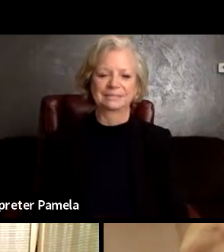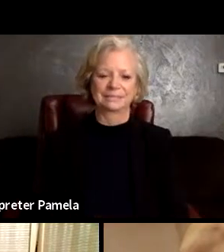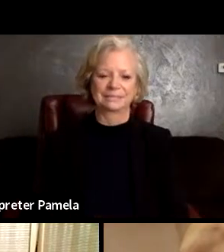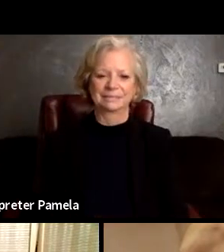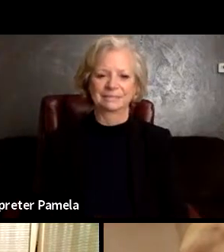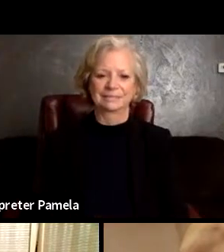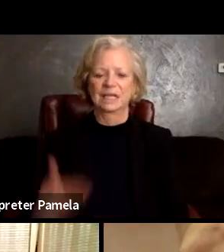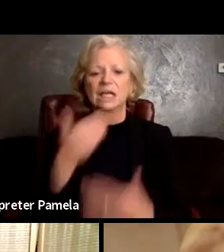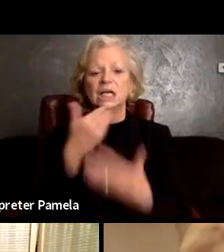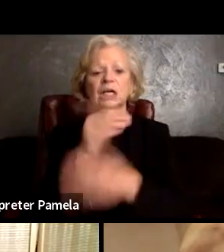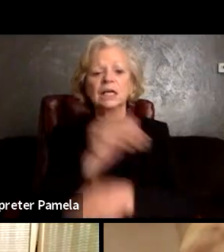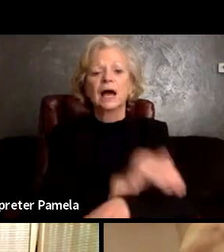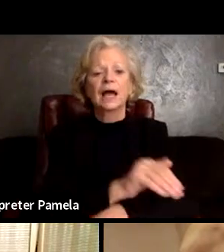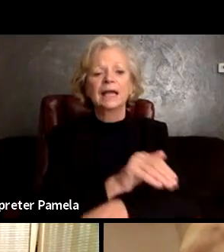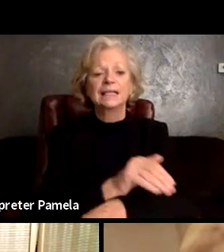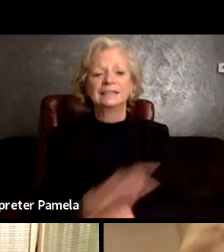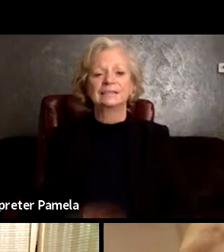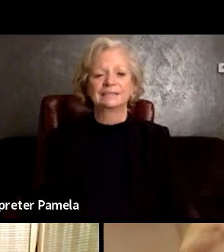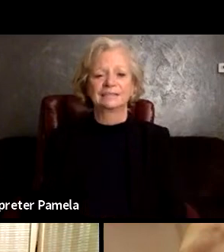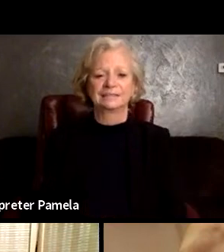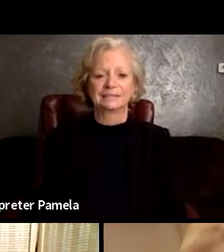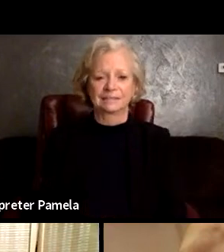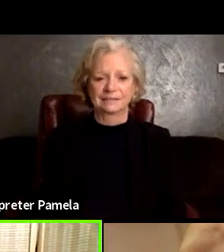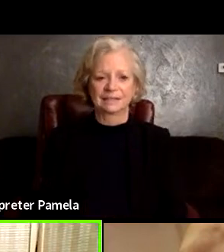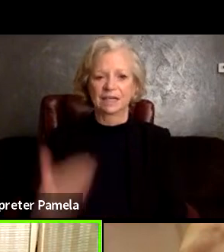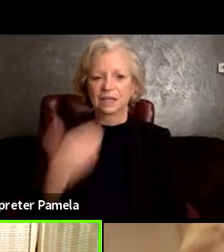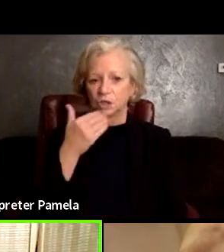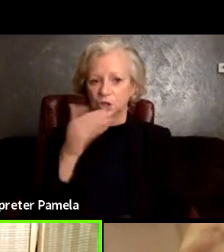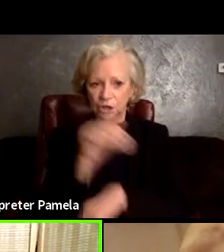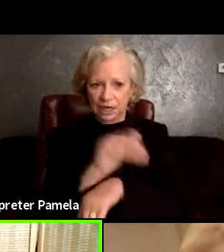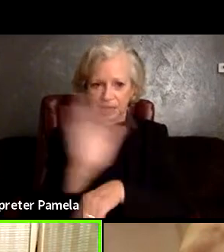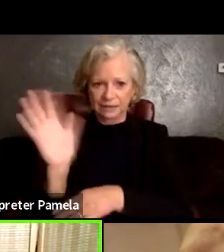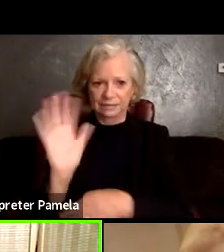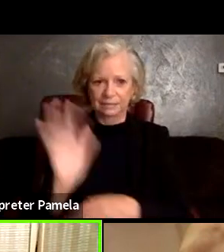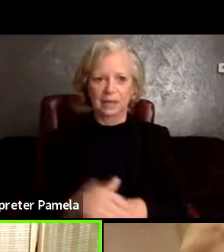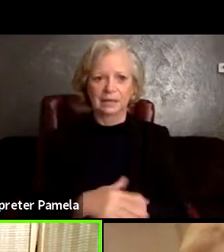Good night, everyone. Good night, everyone. Have a good one.